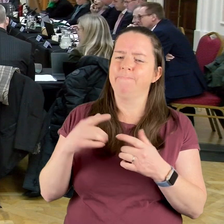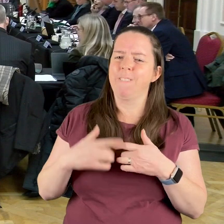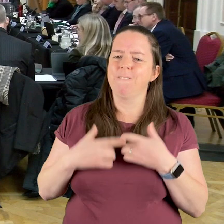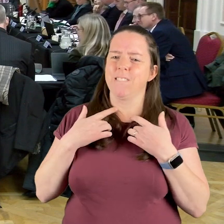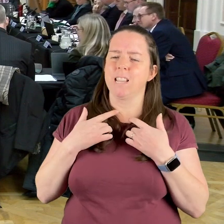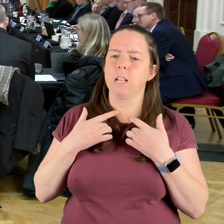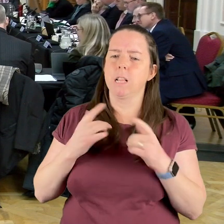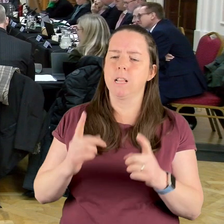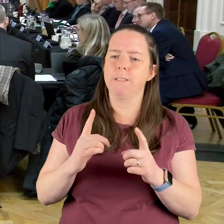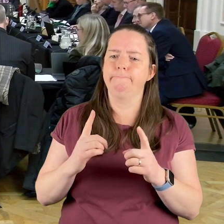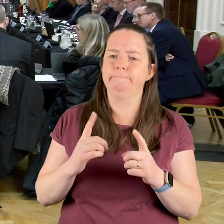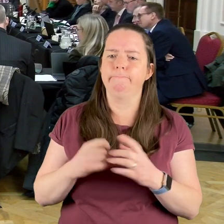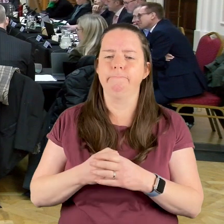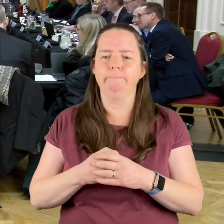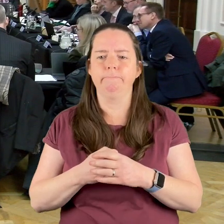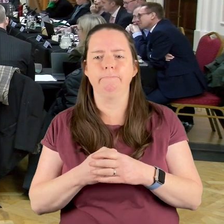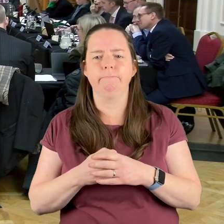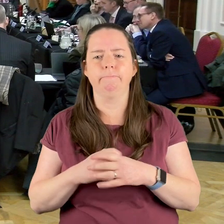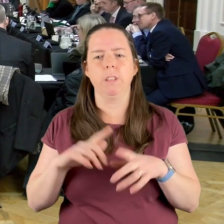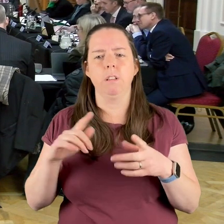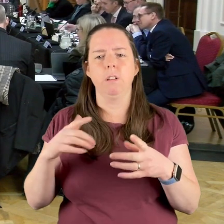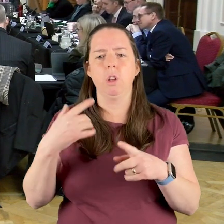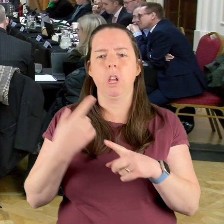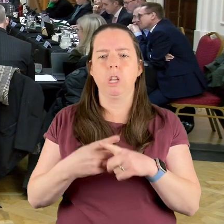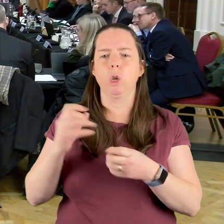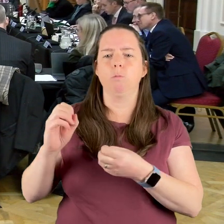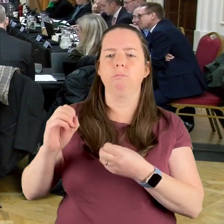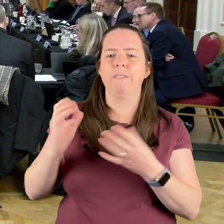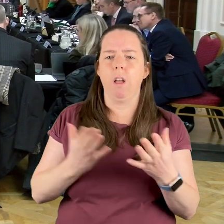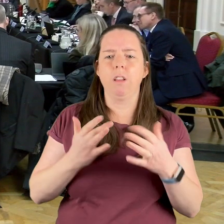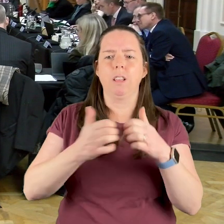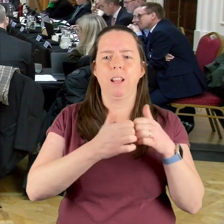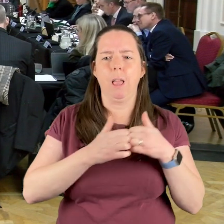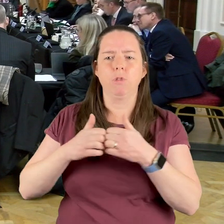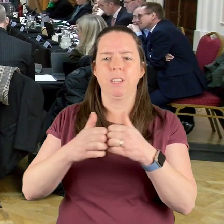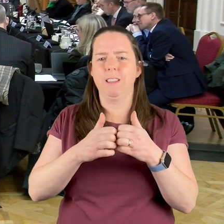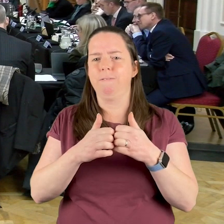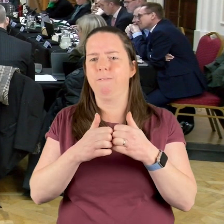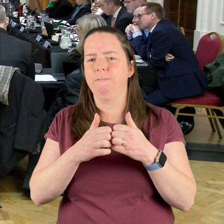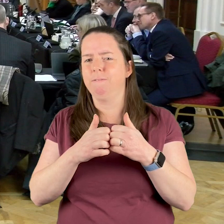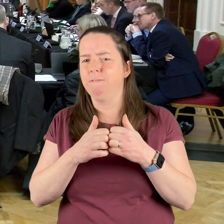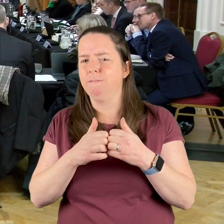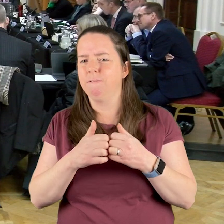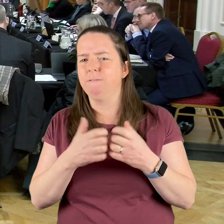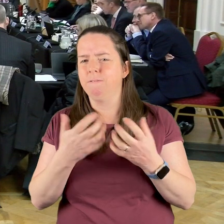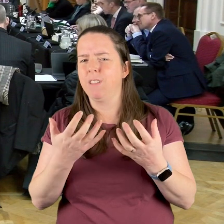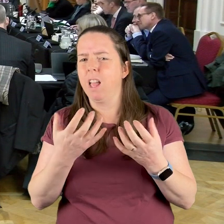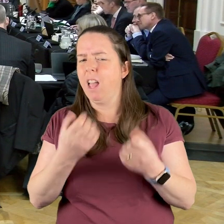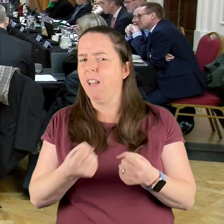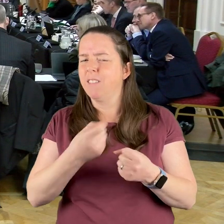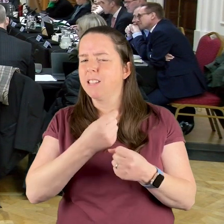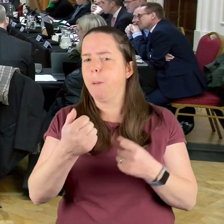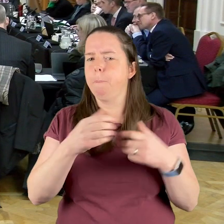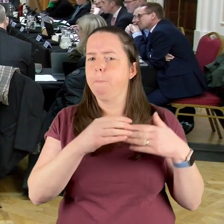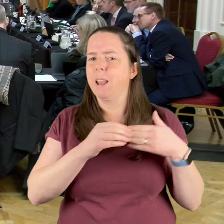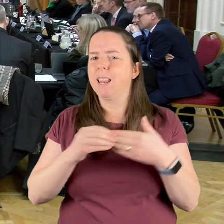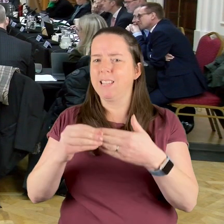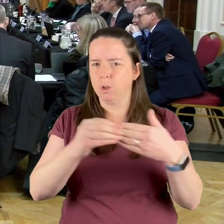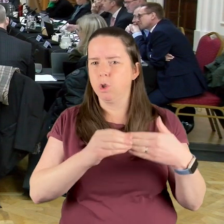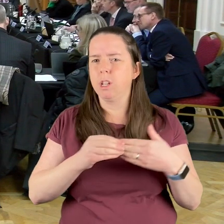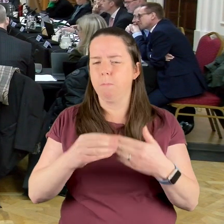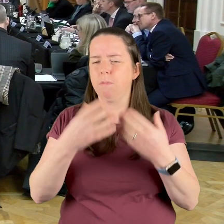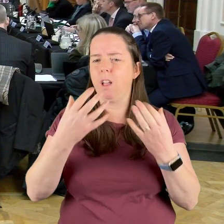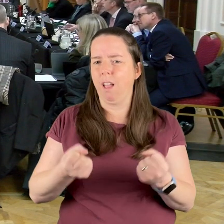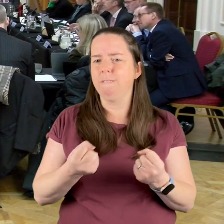Hi, I wanted to comment a bit more. It does come across that this acute provider